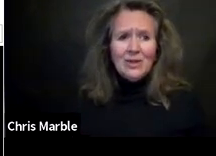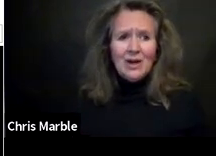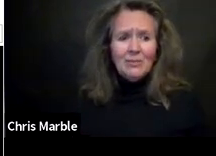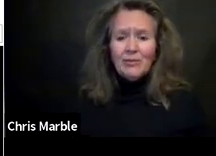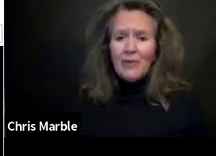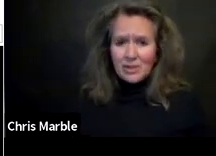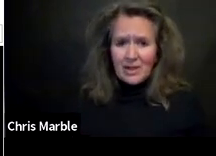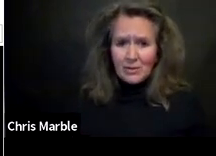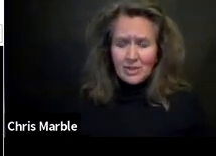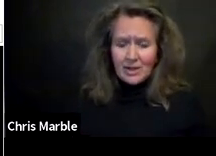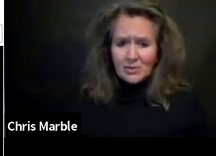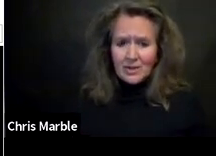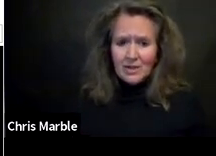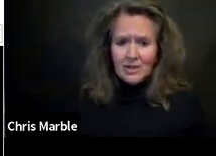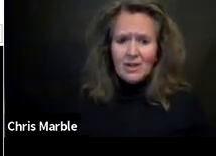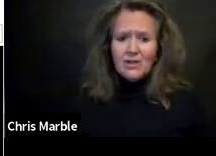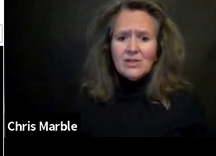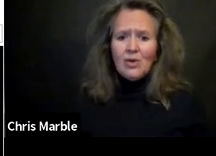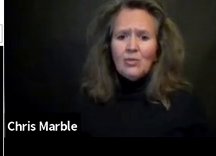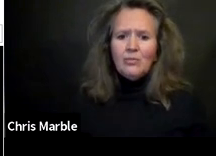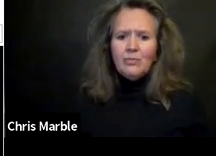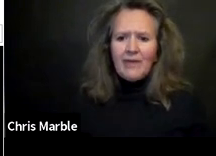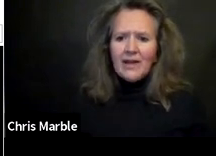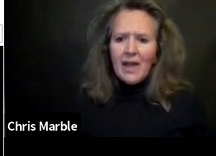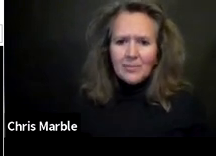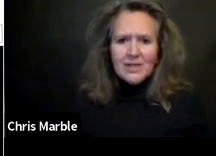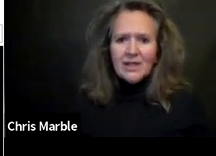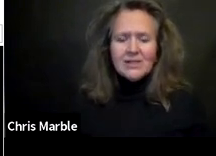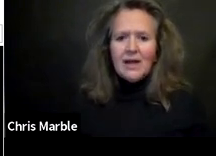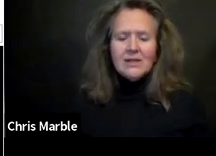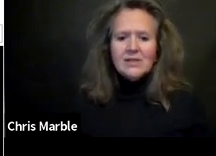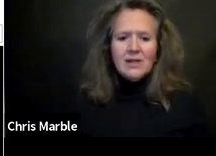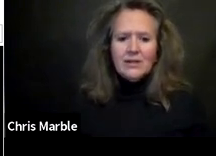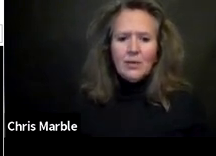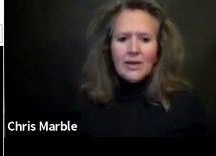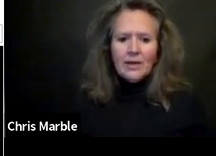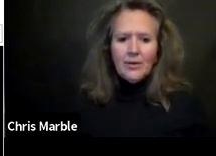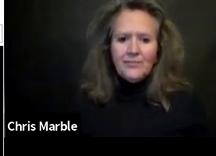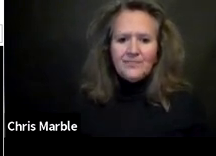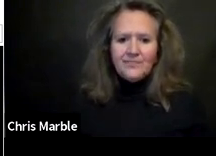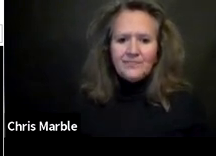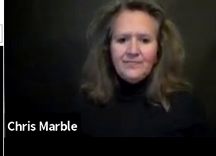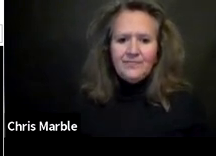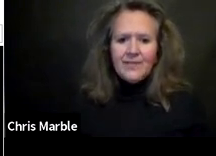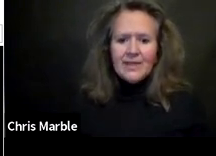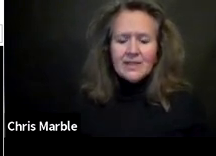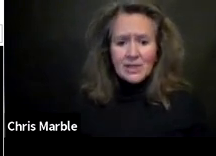to the French language, actually. So providing captioning is not necessarily the way to go,